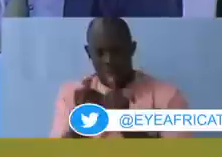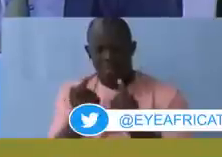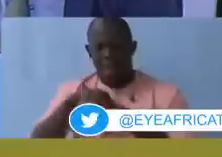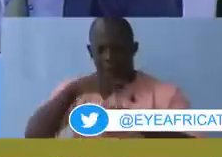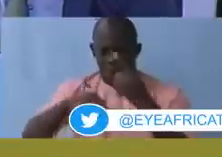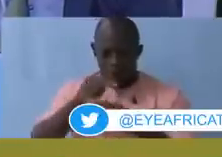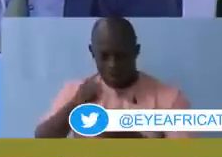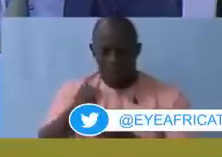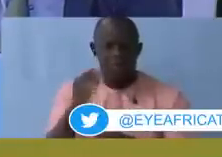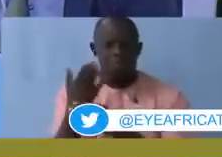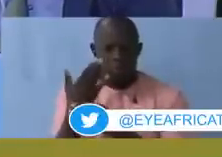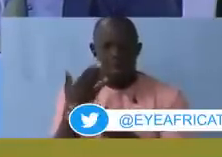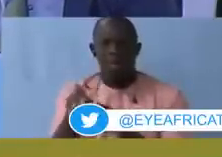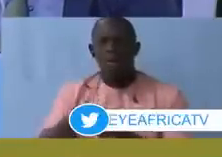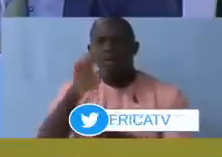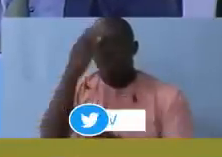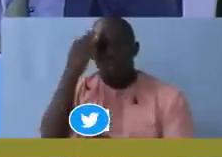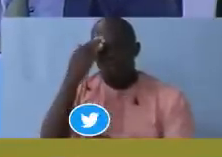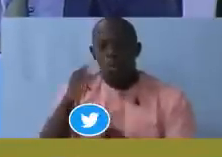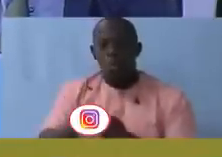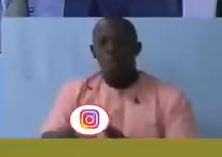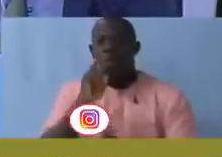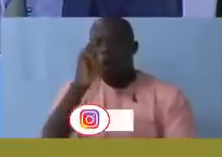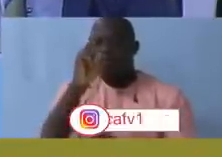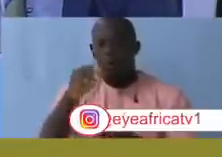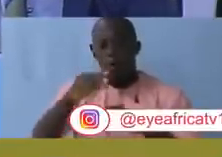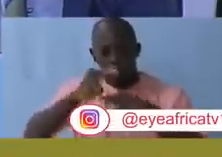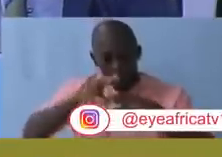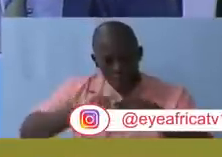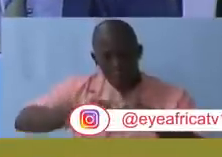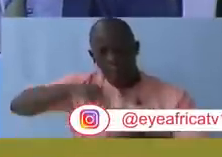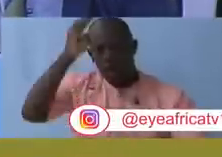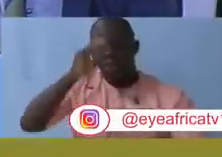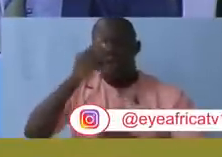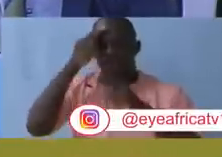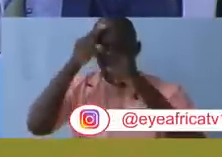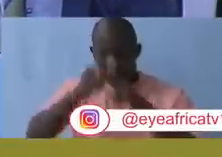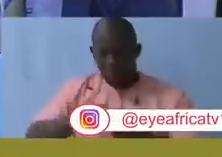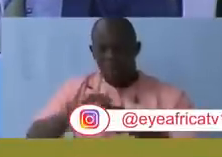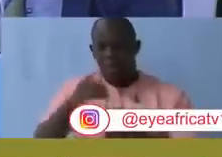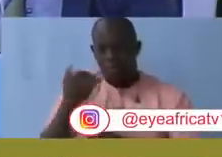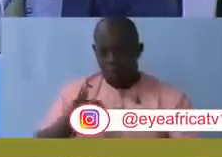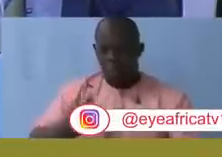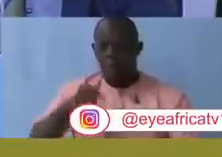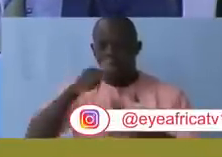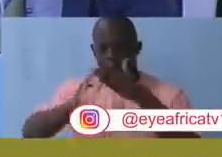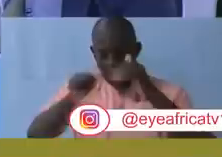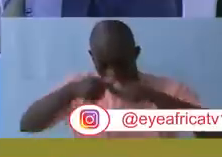most respected people in this area of practice?